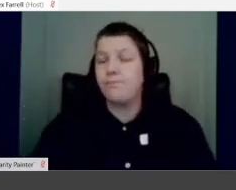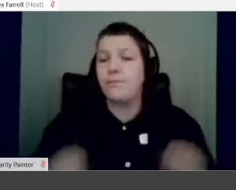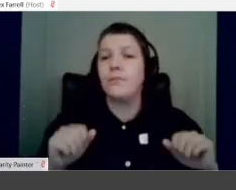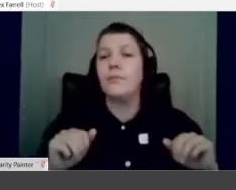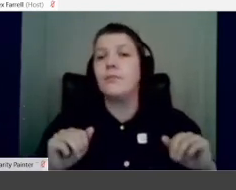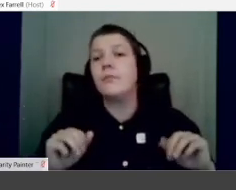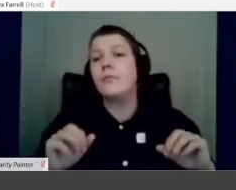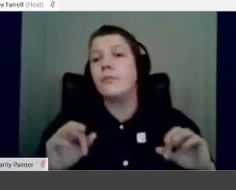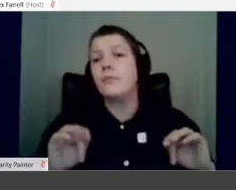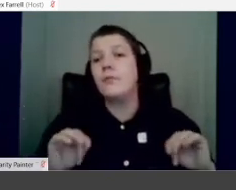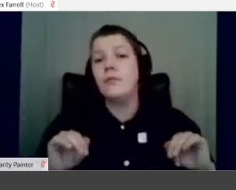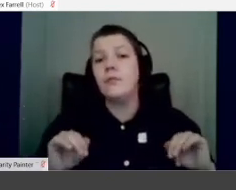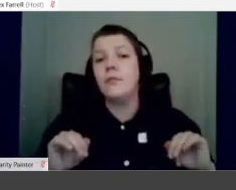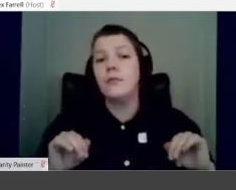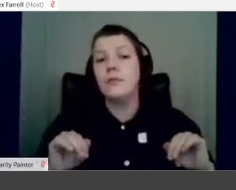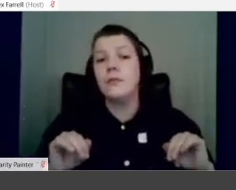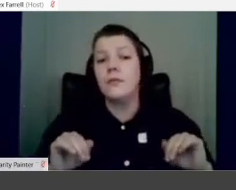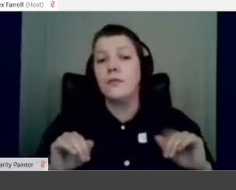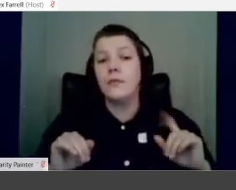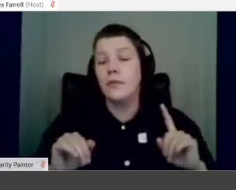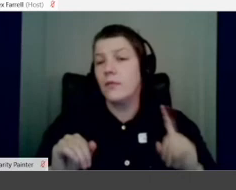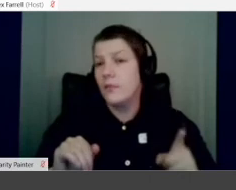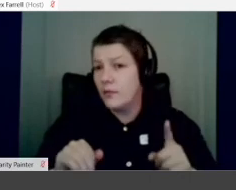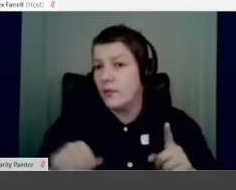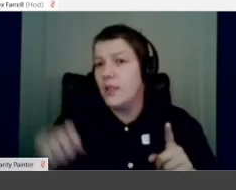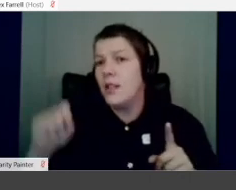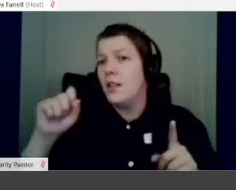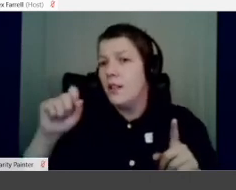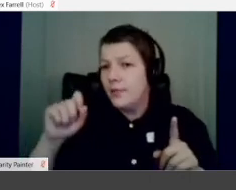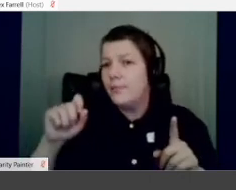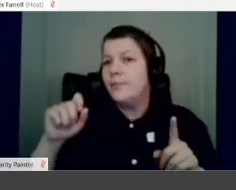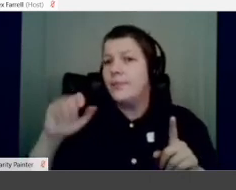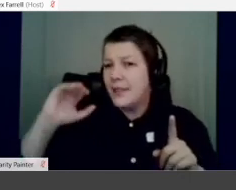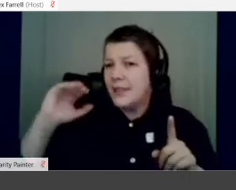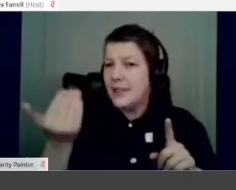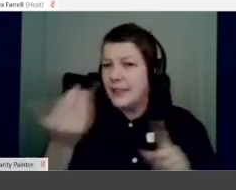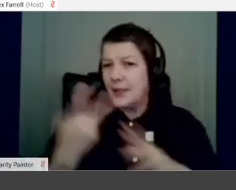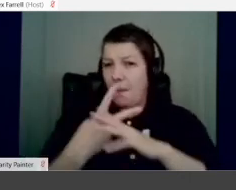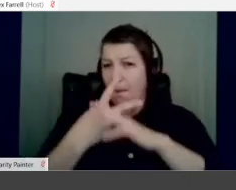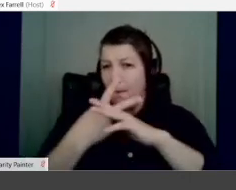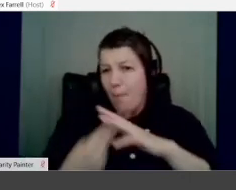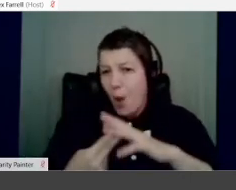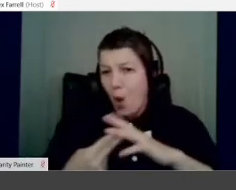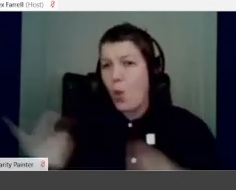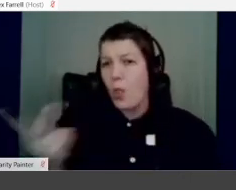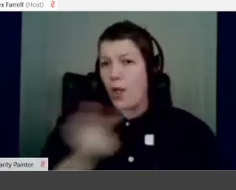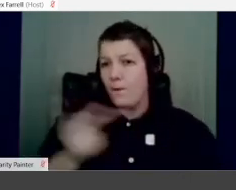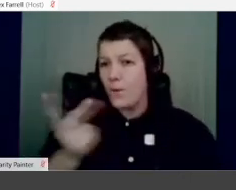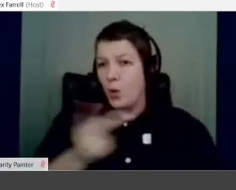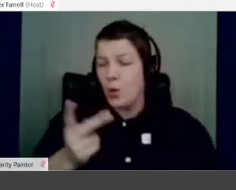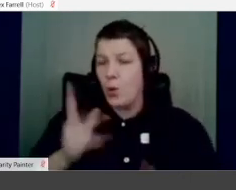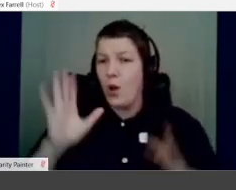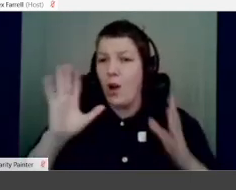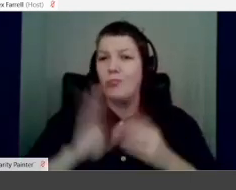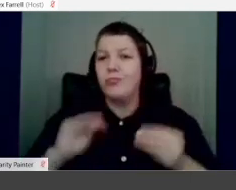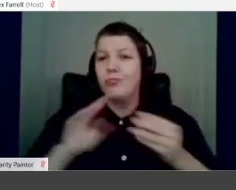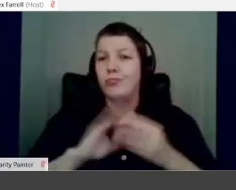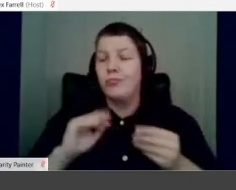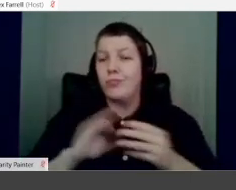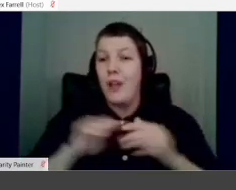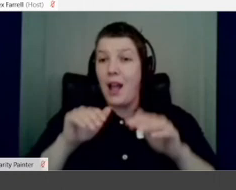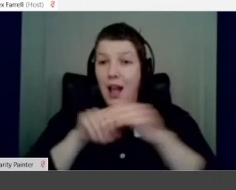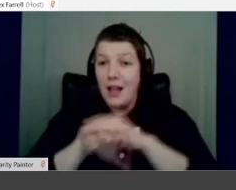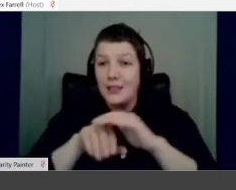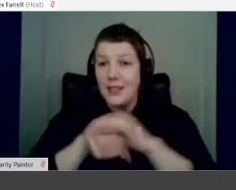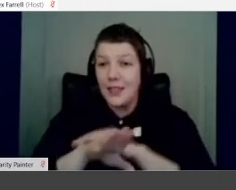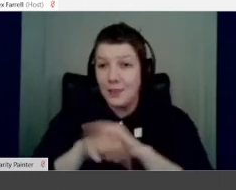So what I'm hearing as a main theme there is that accessibility can really be looked at to close the gap in the digital divides in our